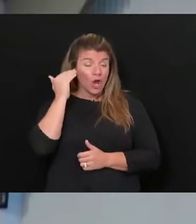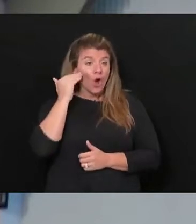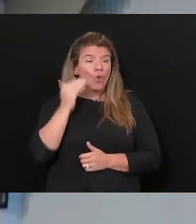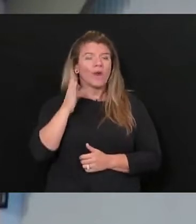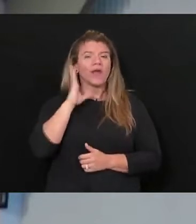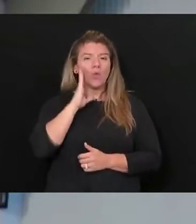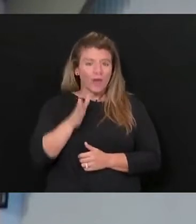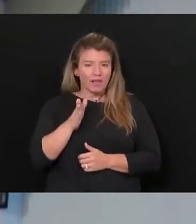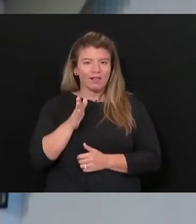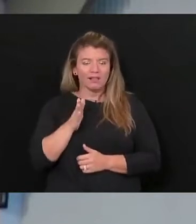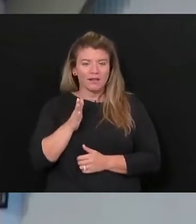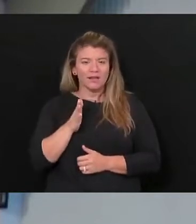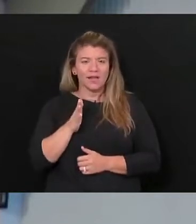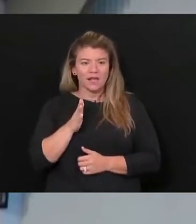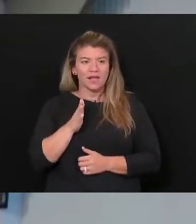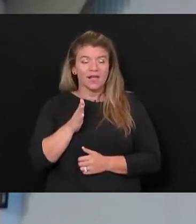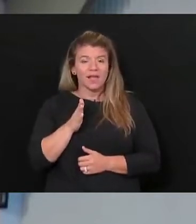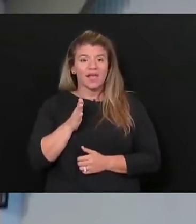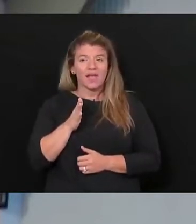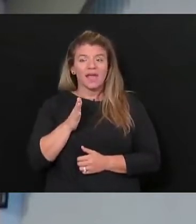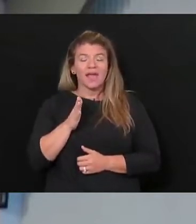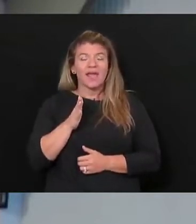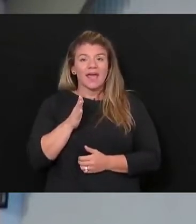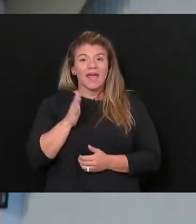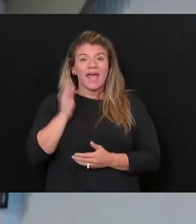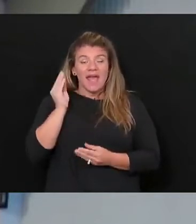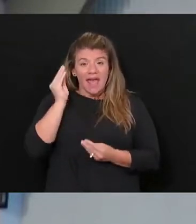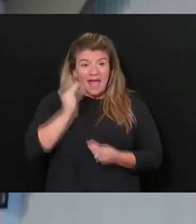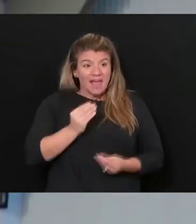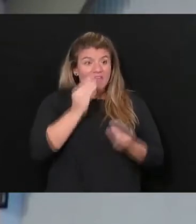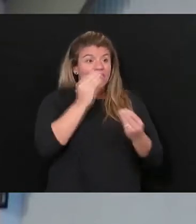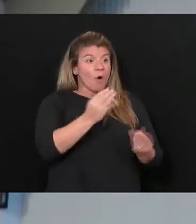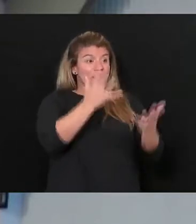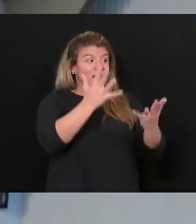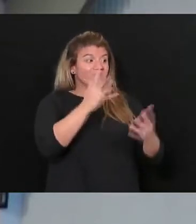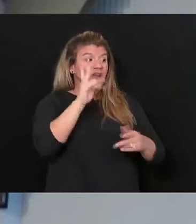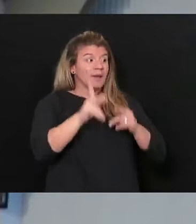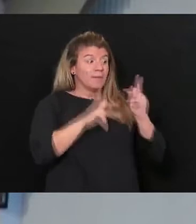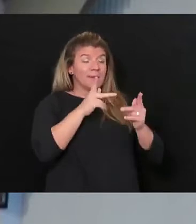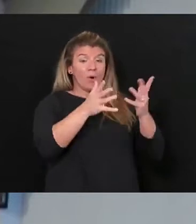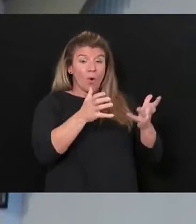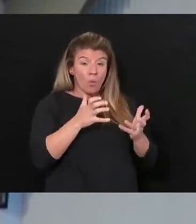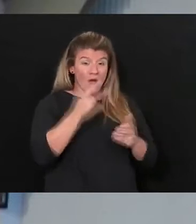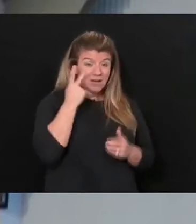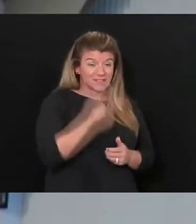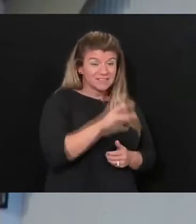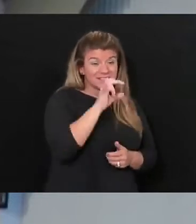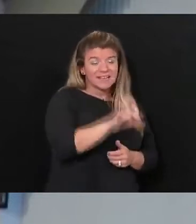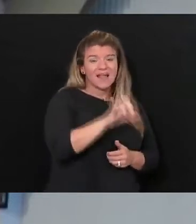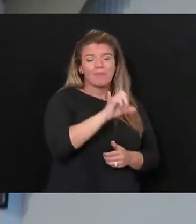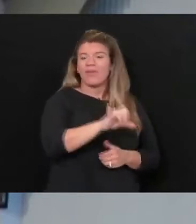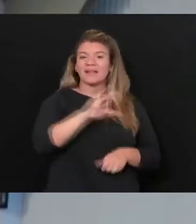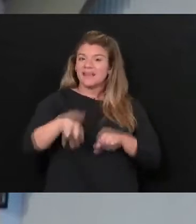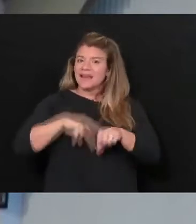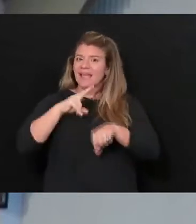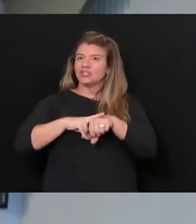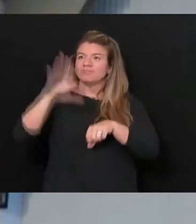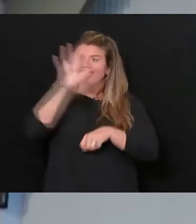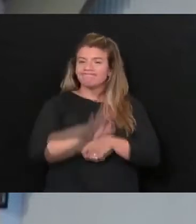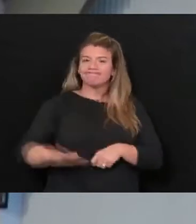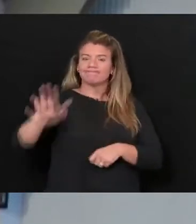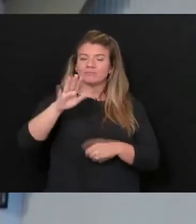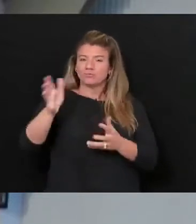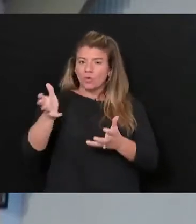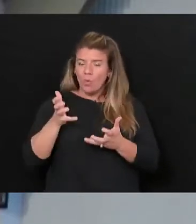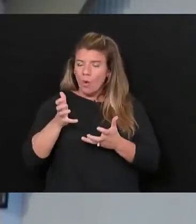be informative at some point for people to want to see that. That is a nationwide call to action, I would say. But